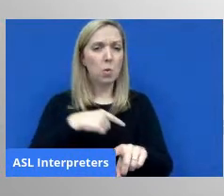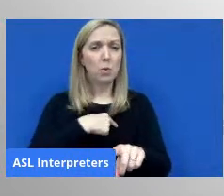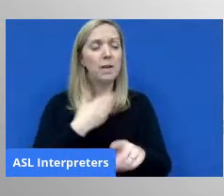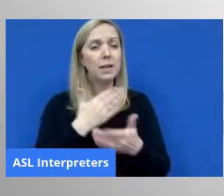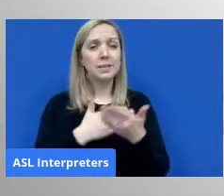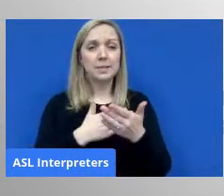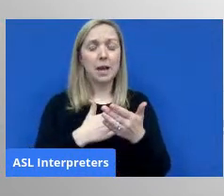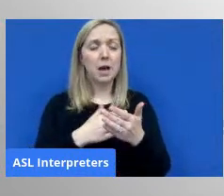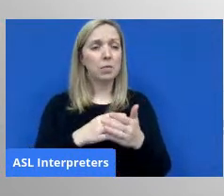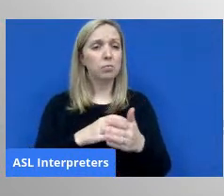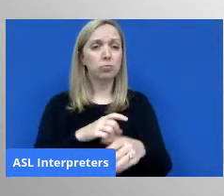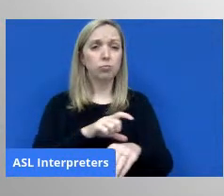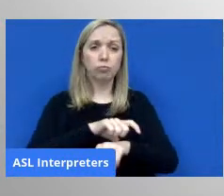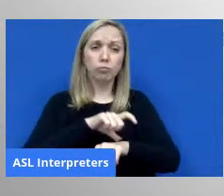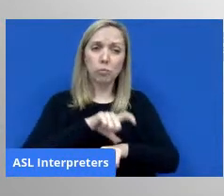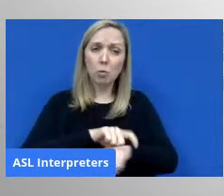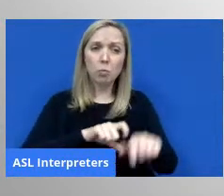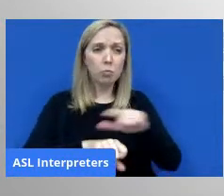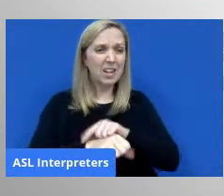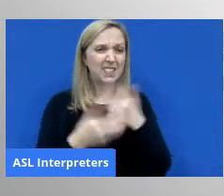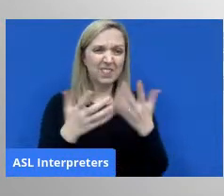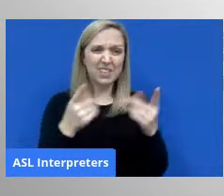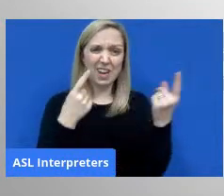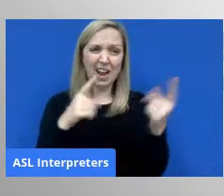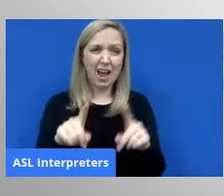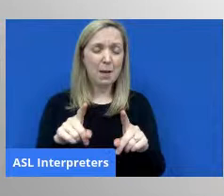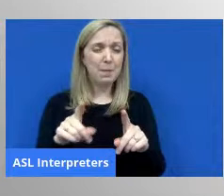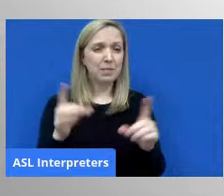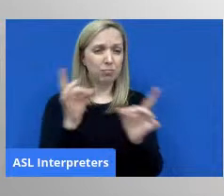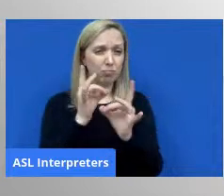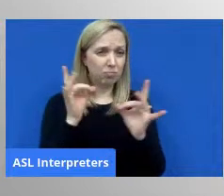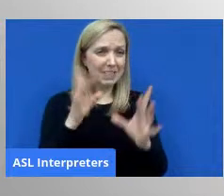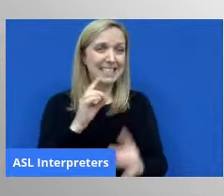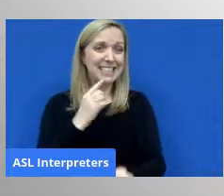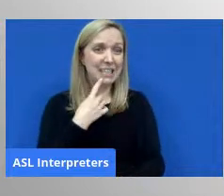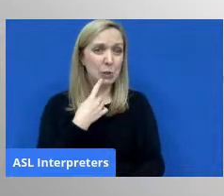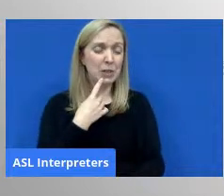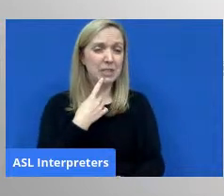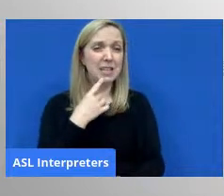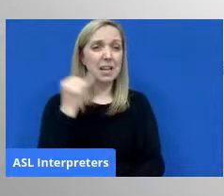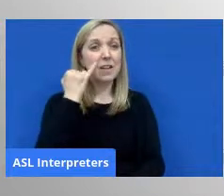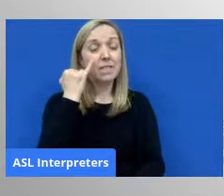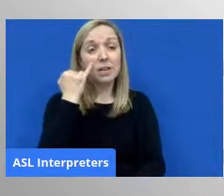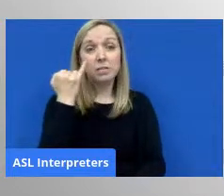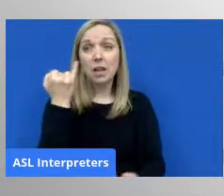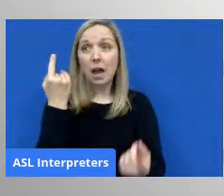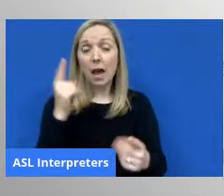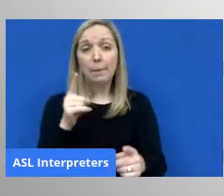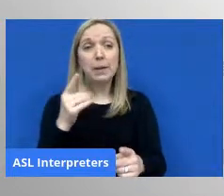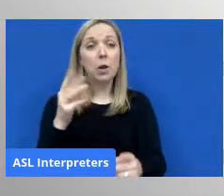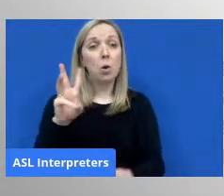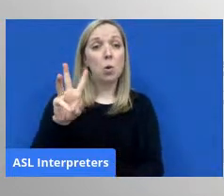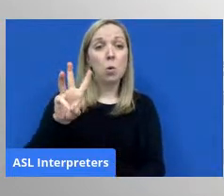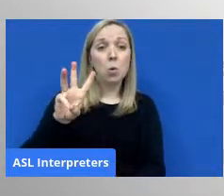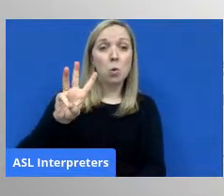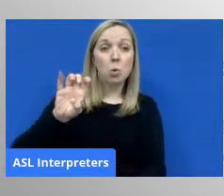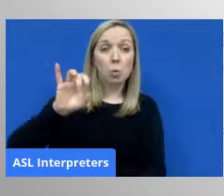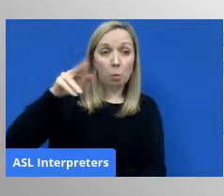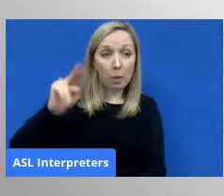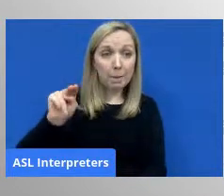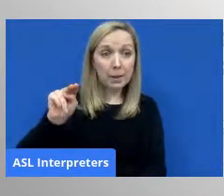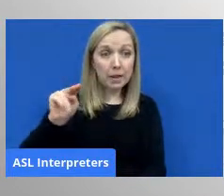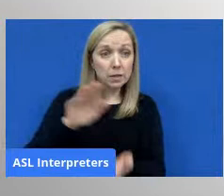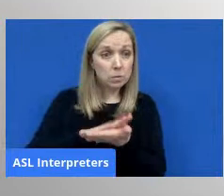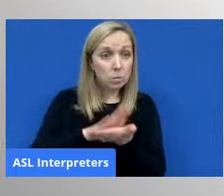serious assaults, if there's a weapon on school property, and if there's a distribution of drugs.